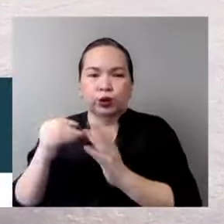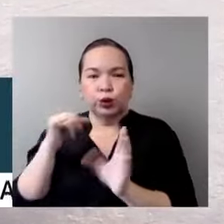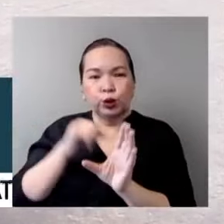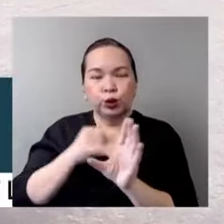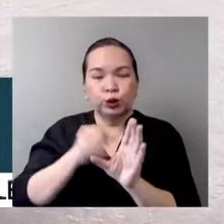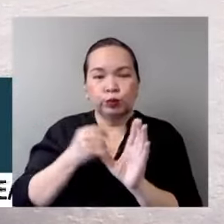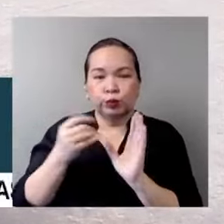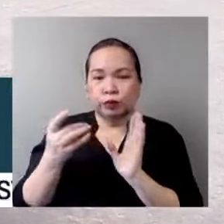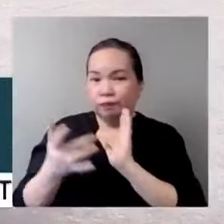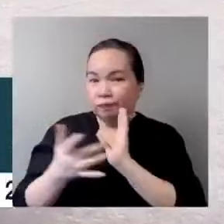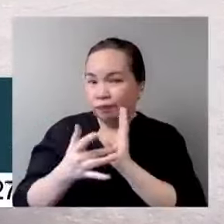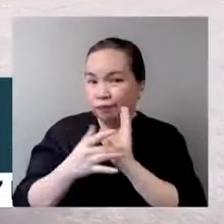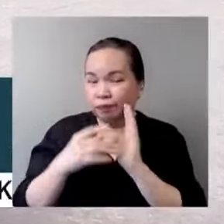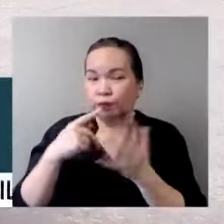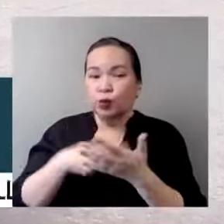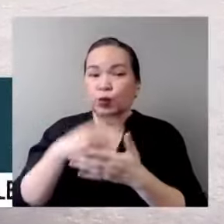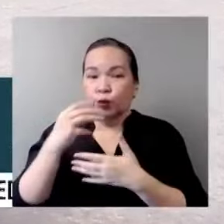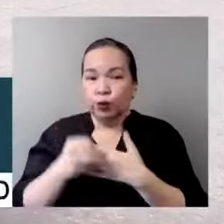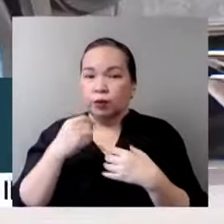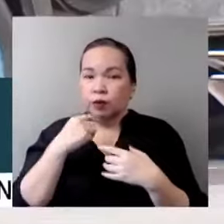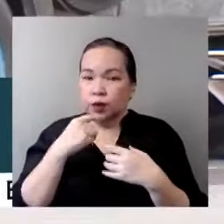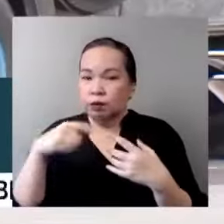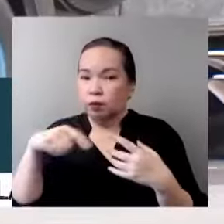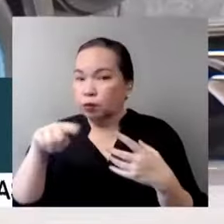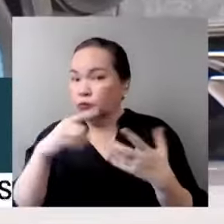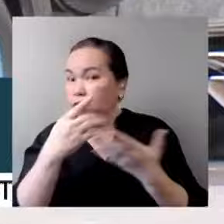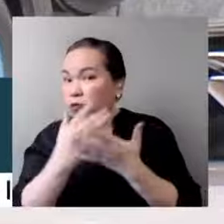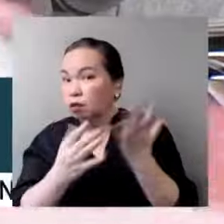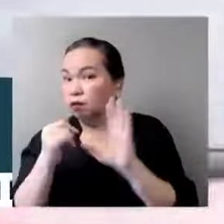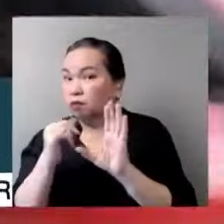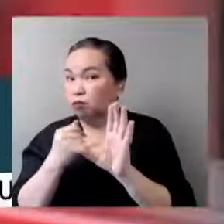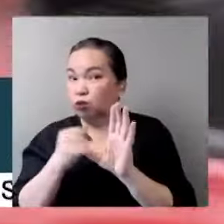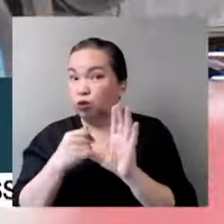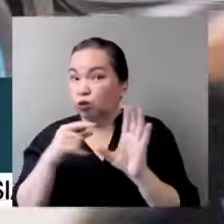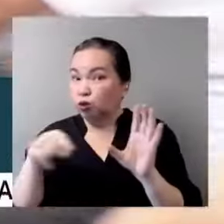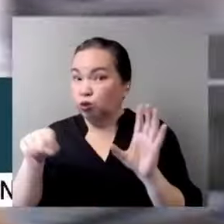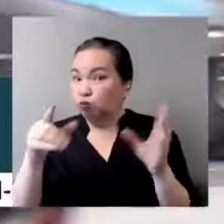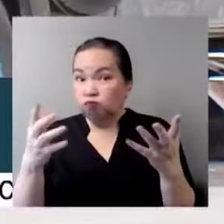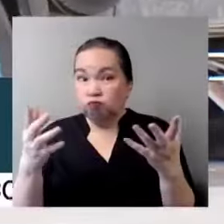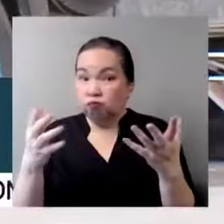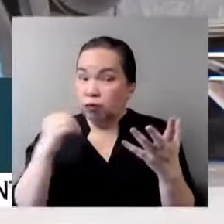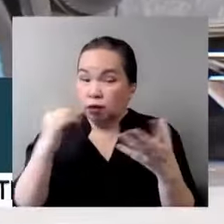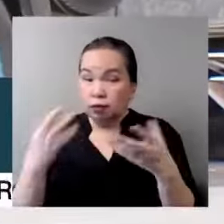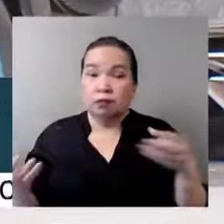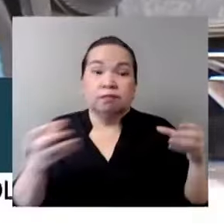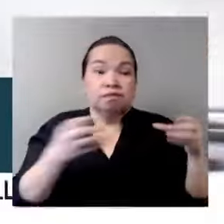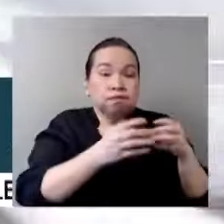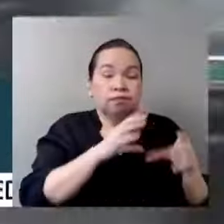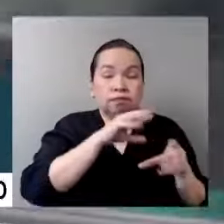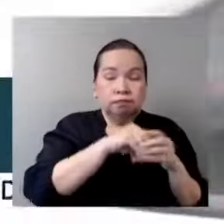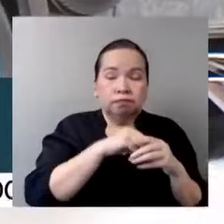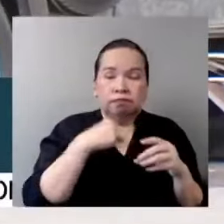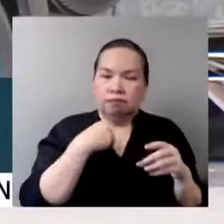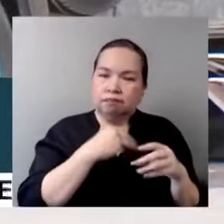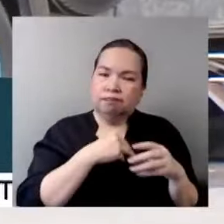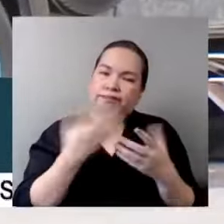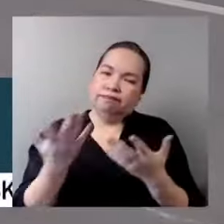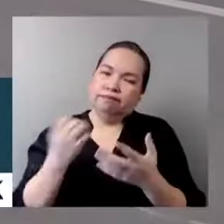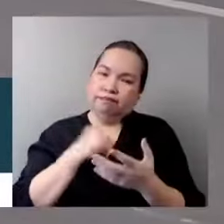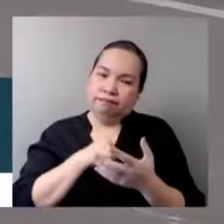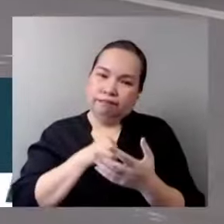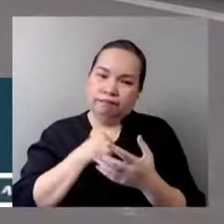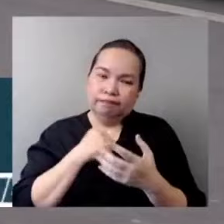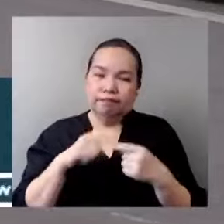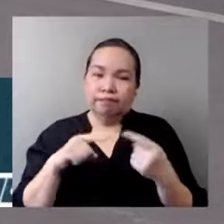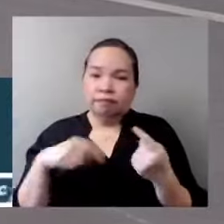apprehend and tag unconsolidated jeepneys by February 1st. The drivers and operators now planning to appeal to government